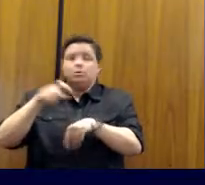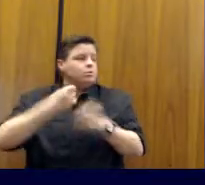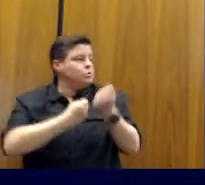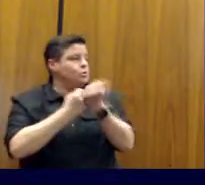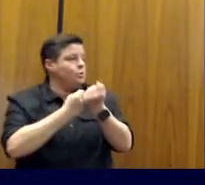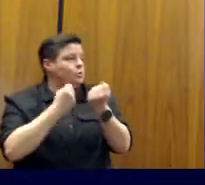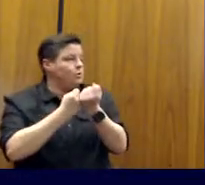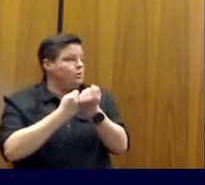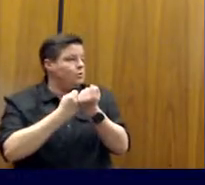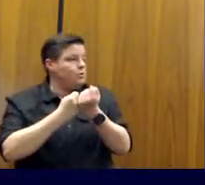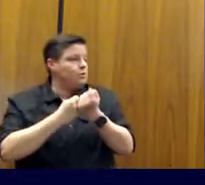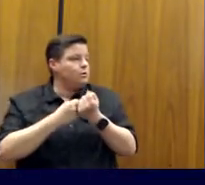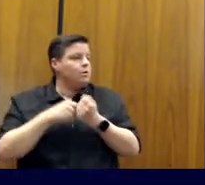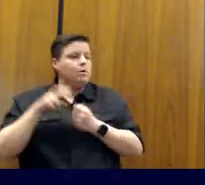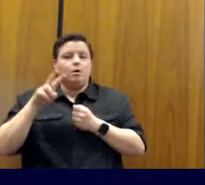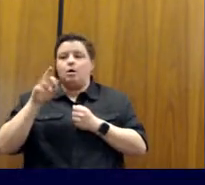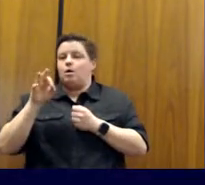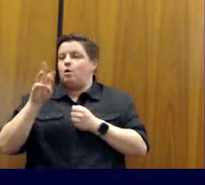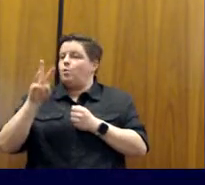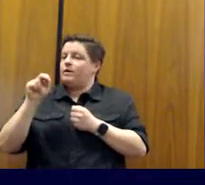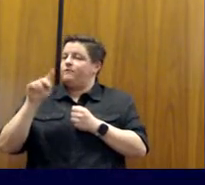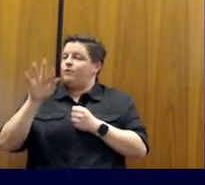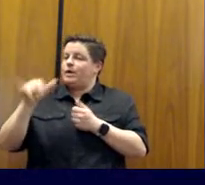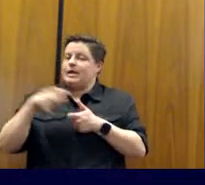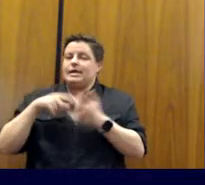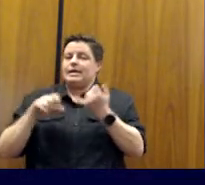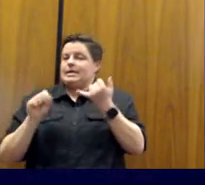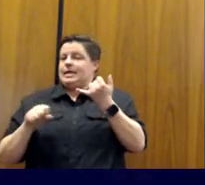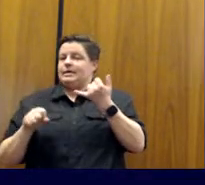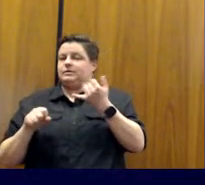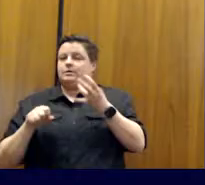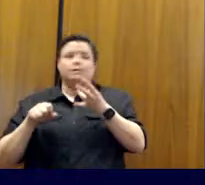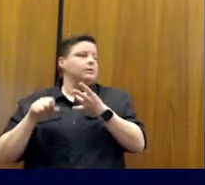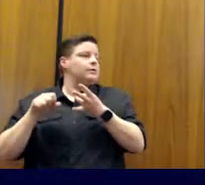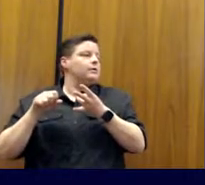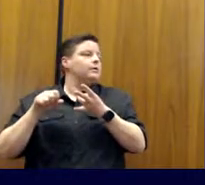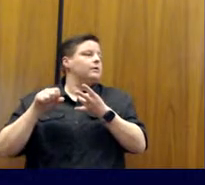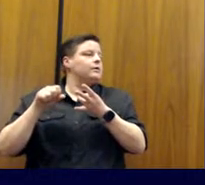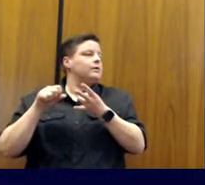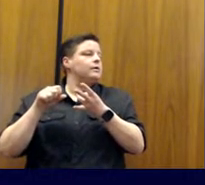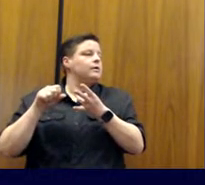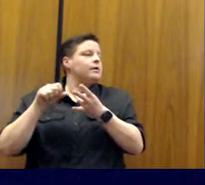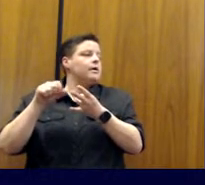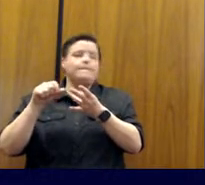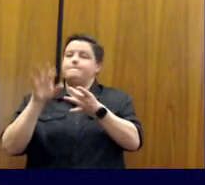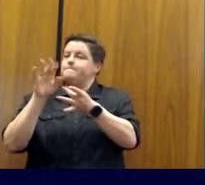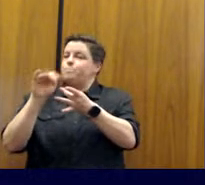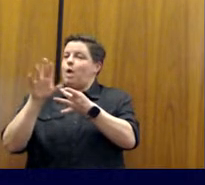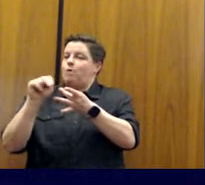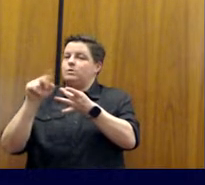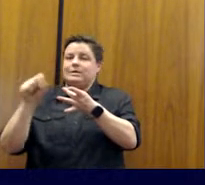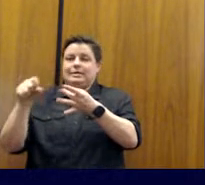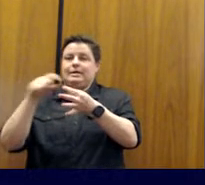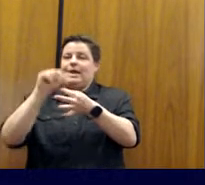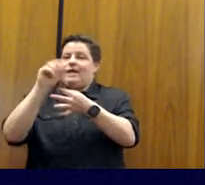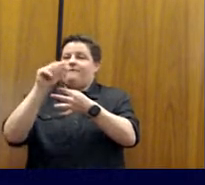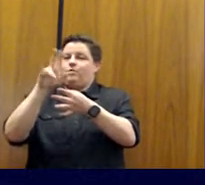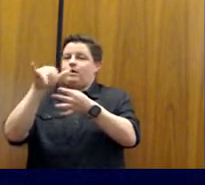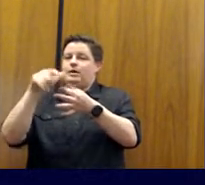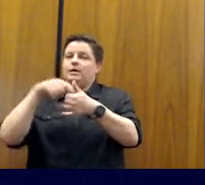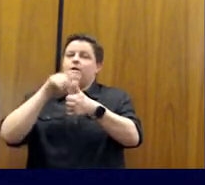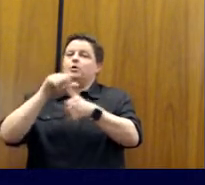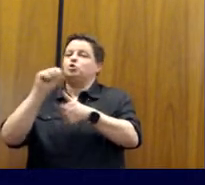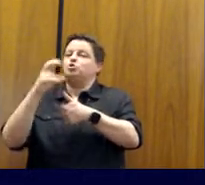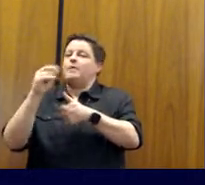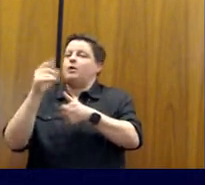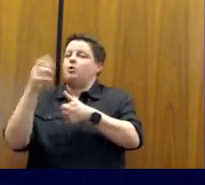Commissioner Winfrey? Yes. Commissioner Getzinger? Yes. Commissioner Brown? Yes. Commissioner Avery? Yes. Commissioner